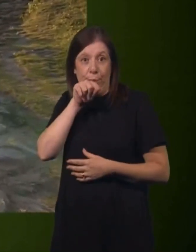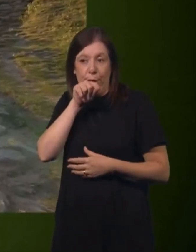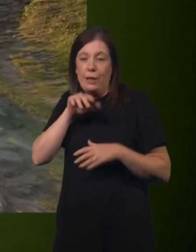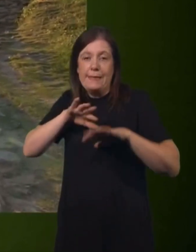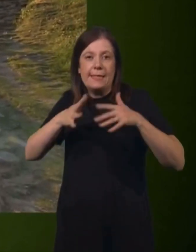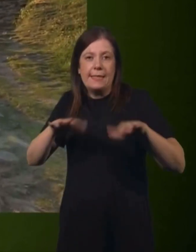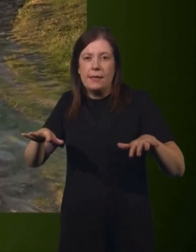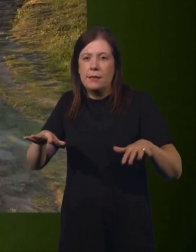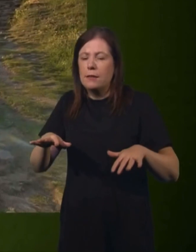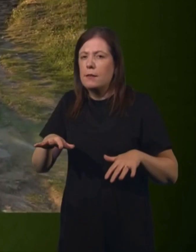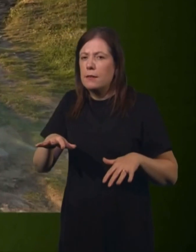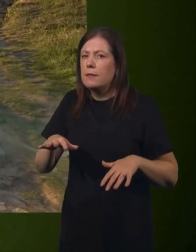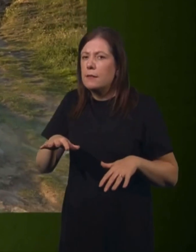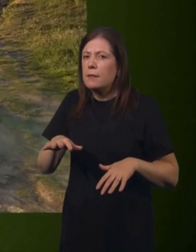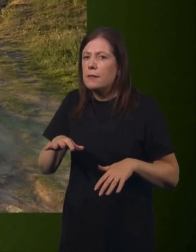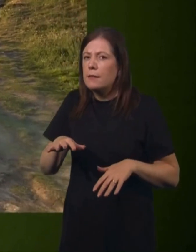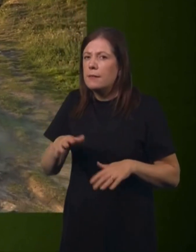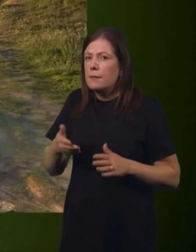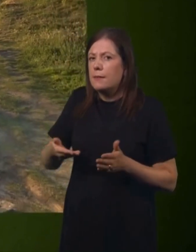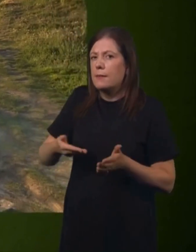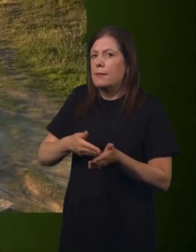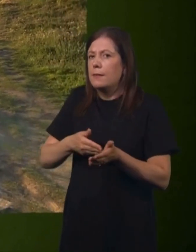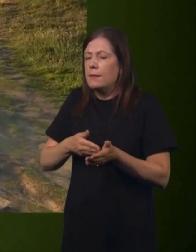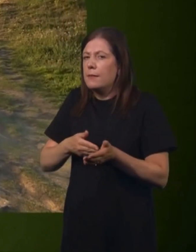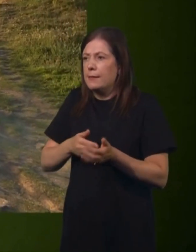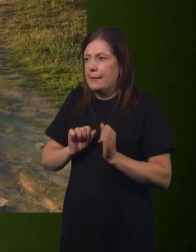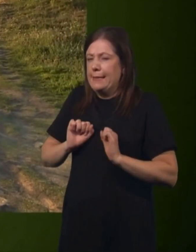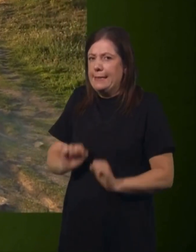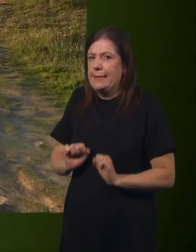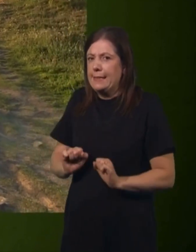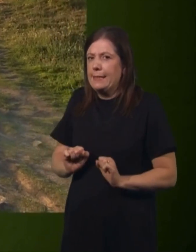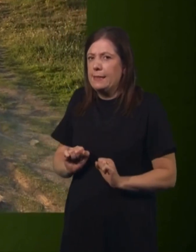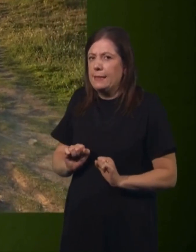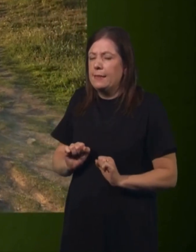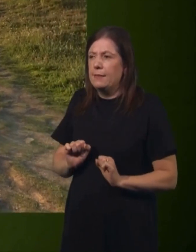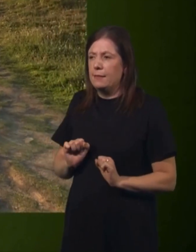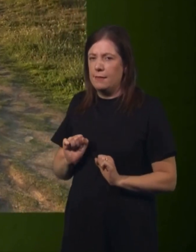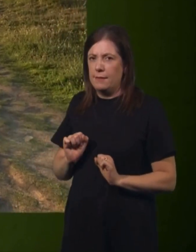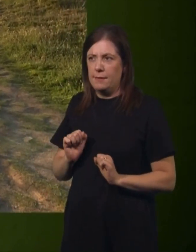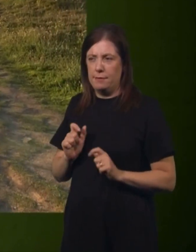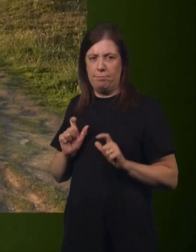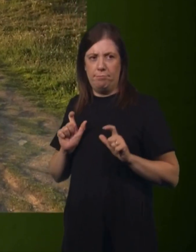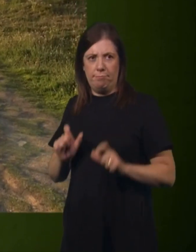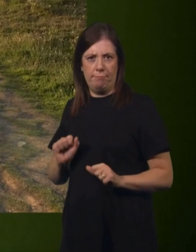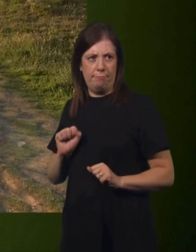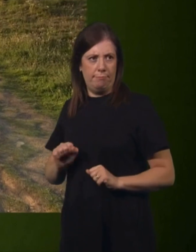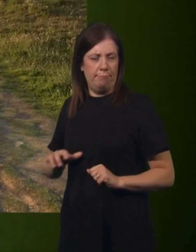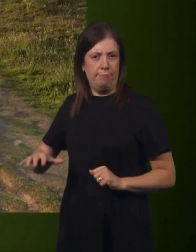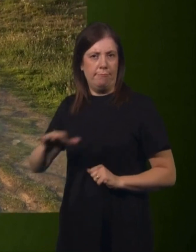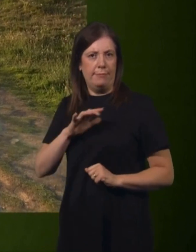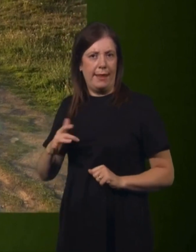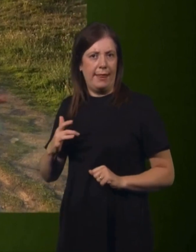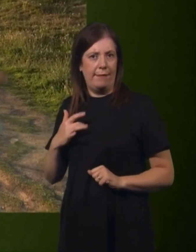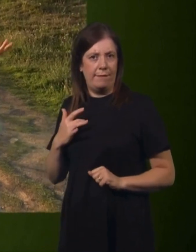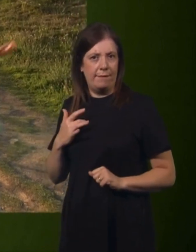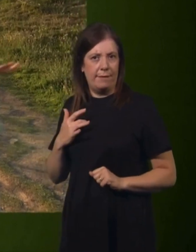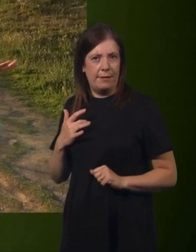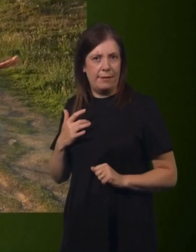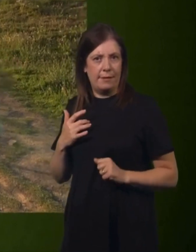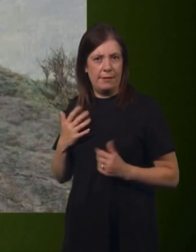is one charismatic corvid. Chris and Michaela gave it away a bit there. That is very much at home in this coastal habitat, and that, of course,